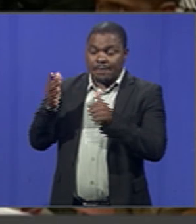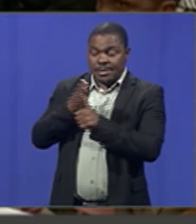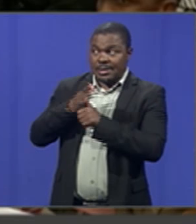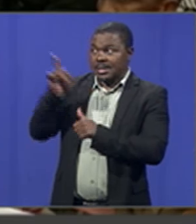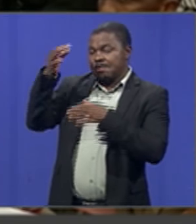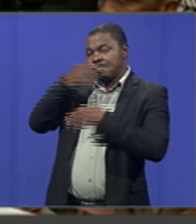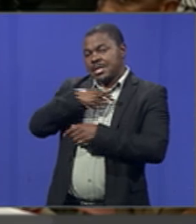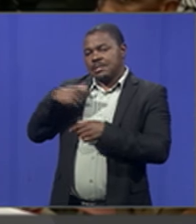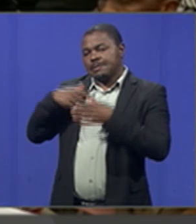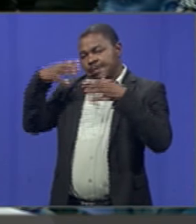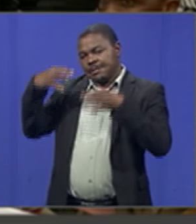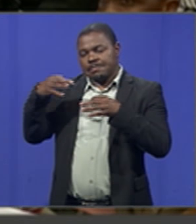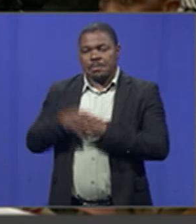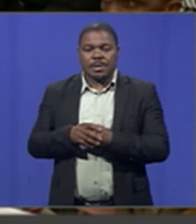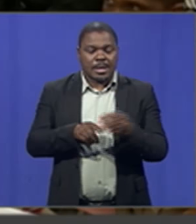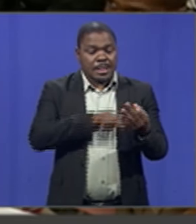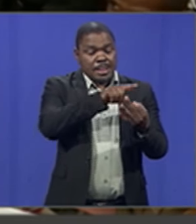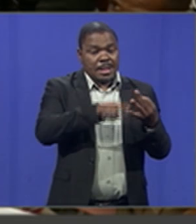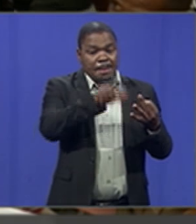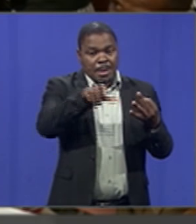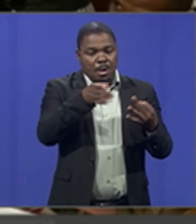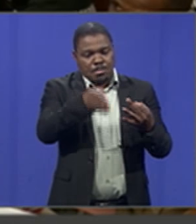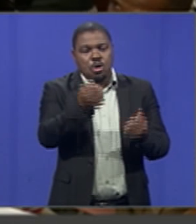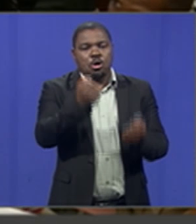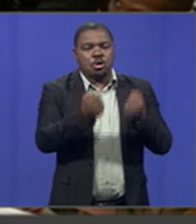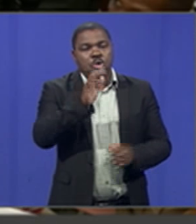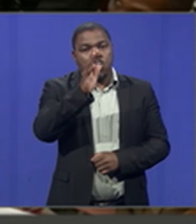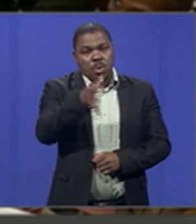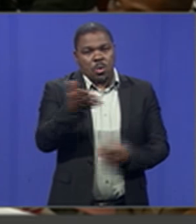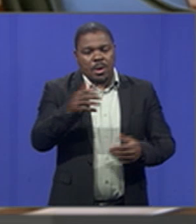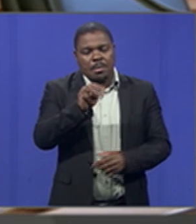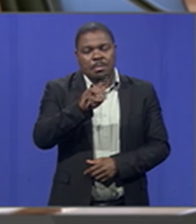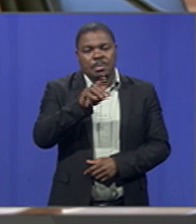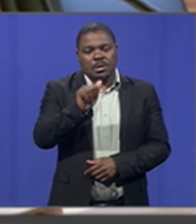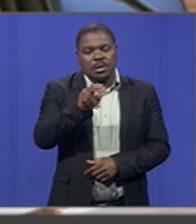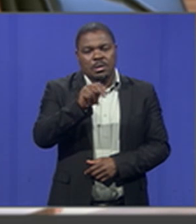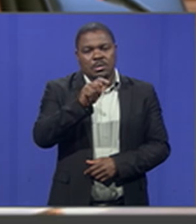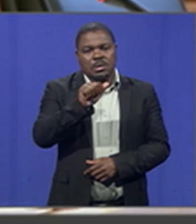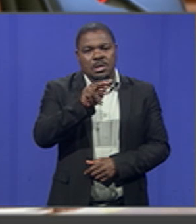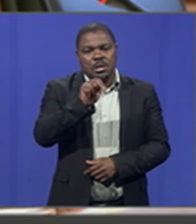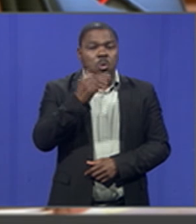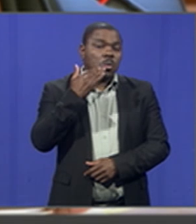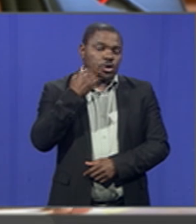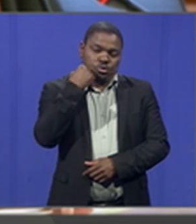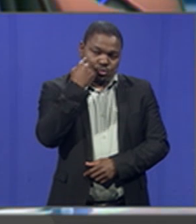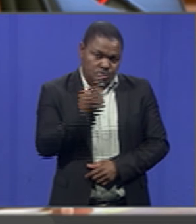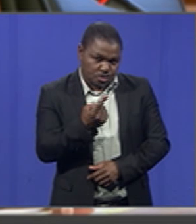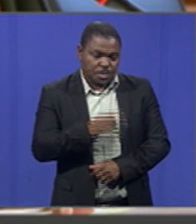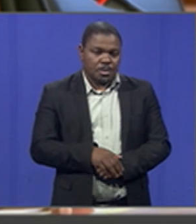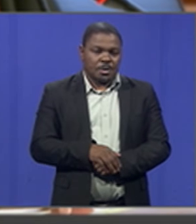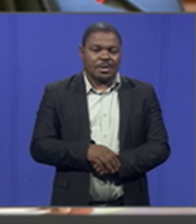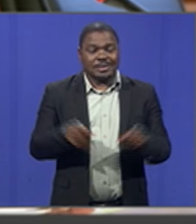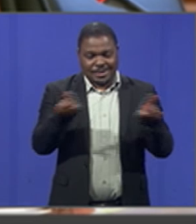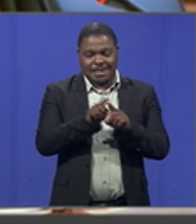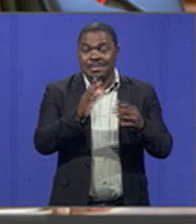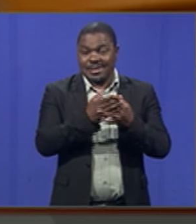Go solofetswe fa ba belaelwa ba le bararo ba tla tlhagelela kwa kgotlatshekelo ya Mdantsane lekgetlo lwa ntlha ka moso mabapi le kgetsi